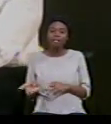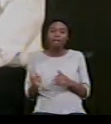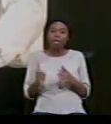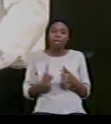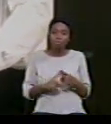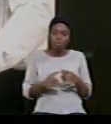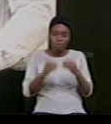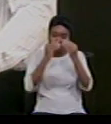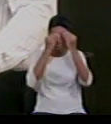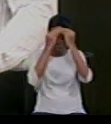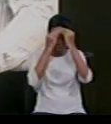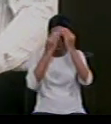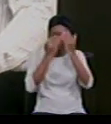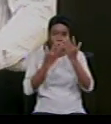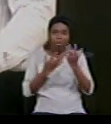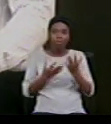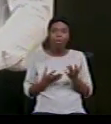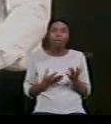To